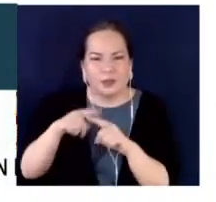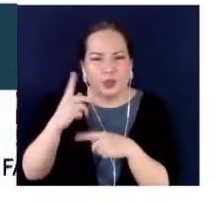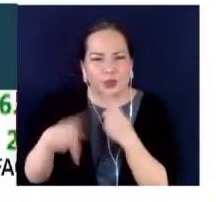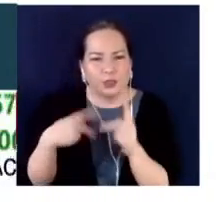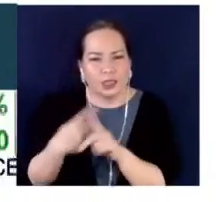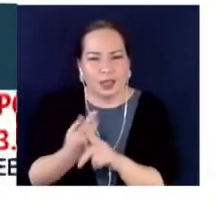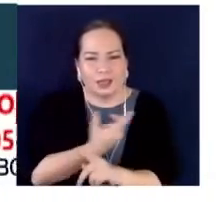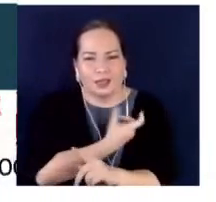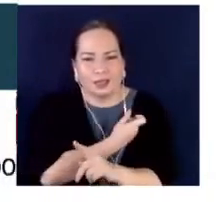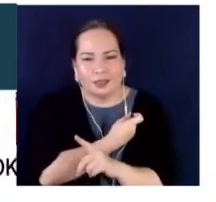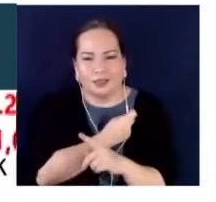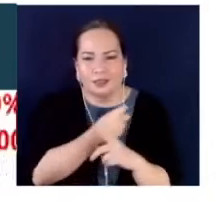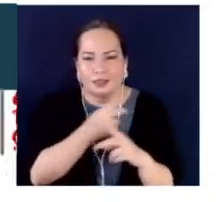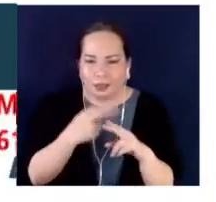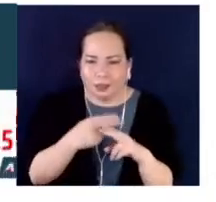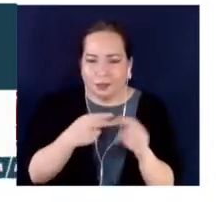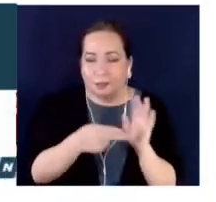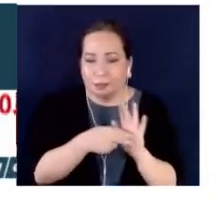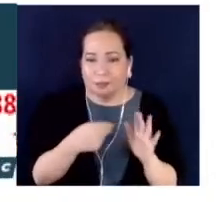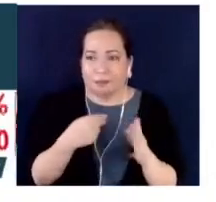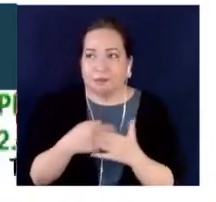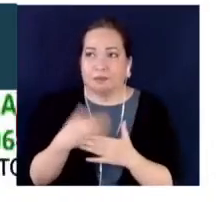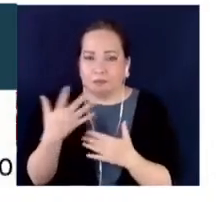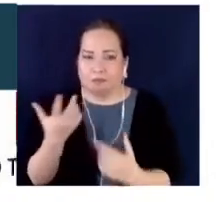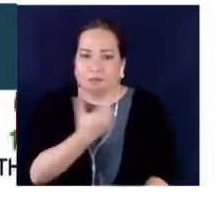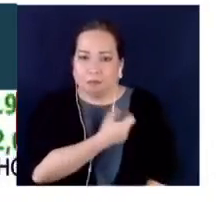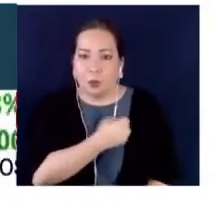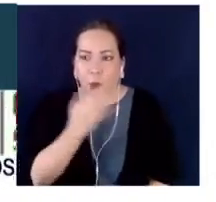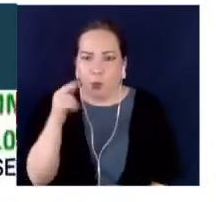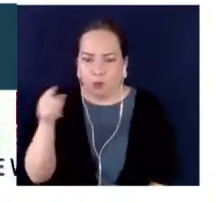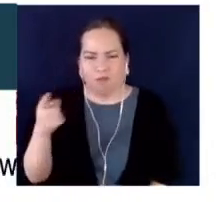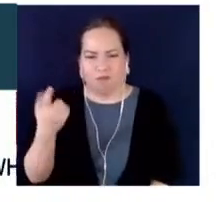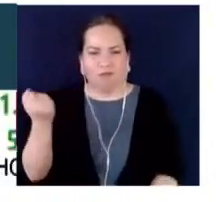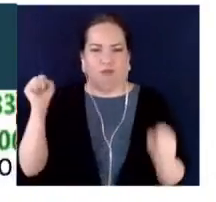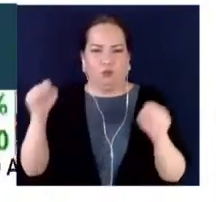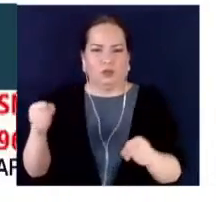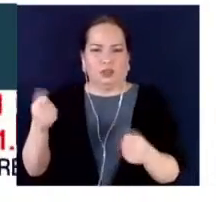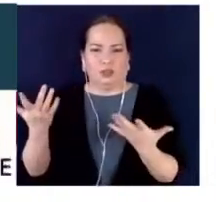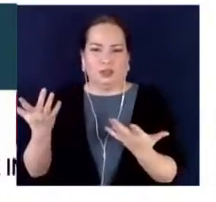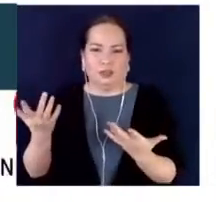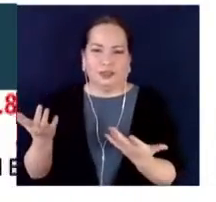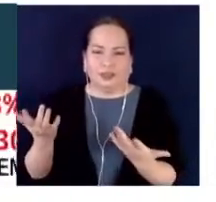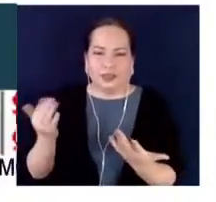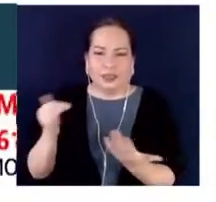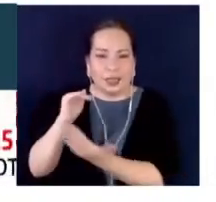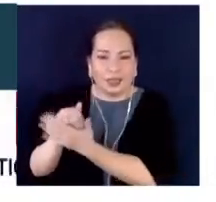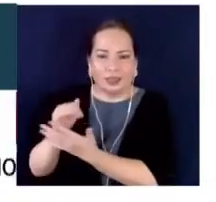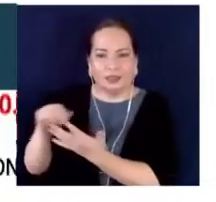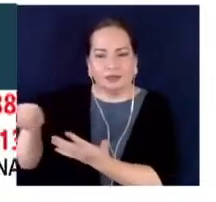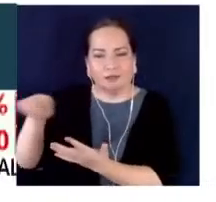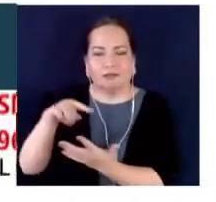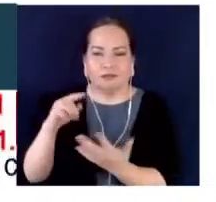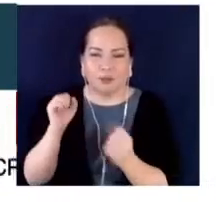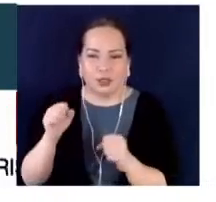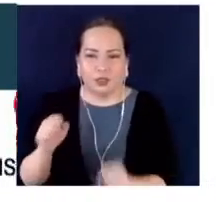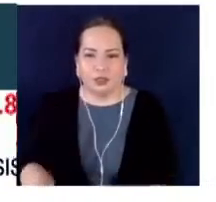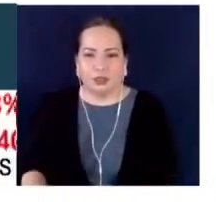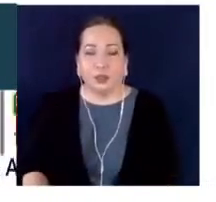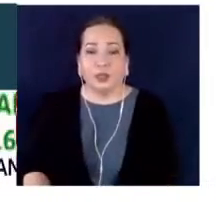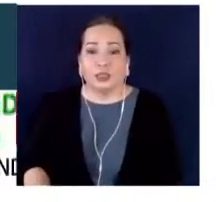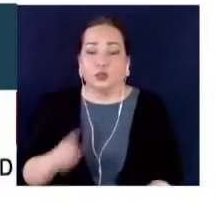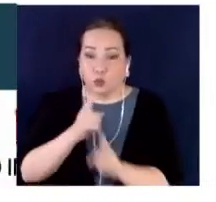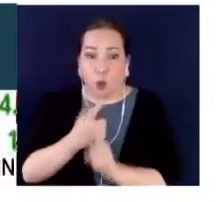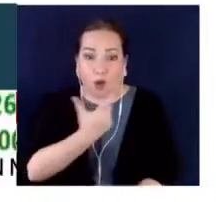after that, the second dose, then most probably you'll have, actually the vaccines itself do